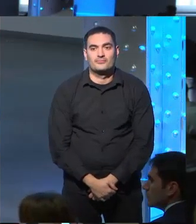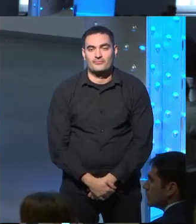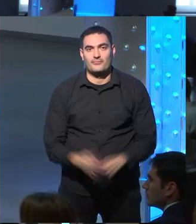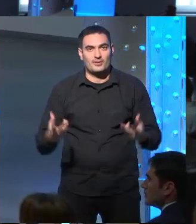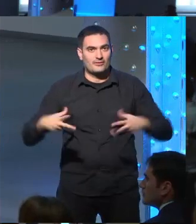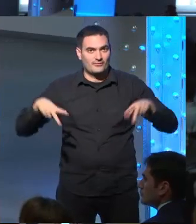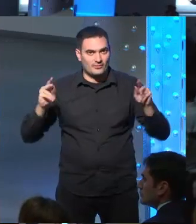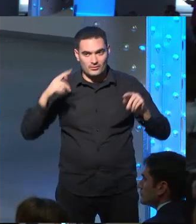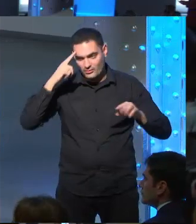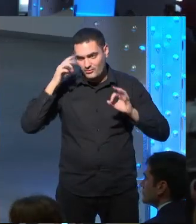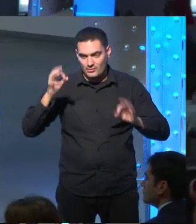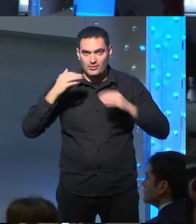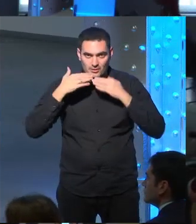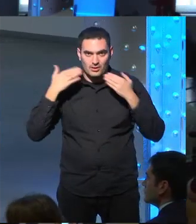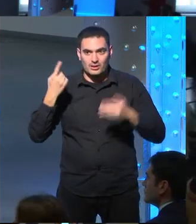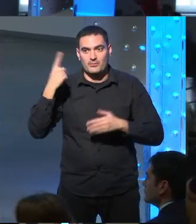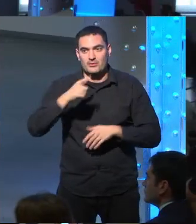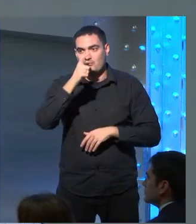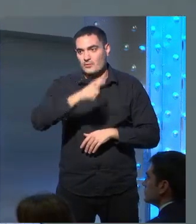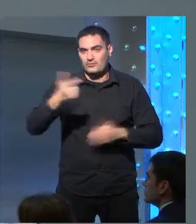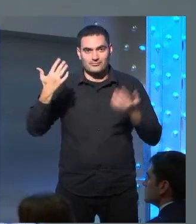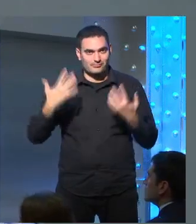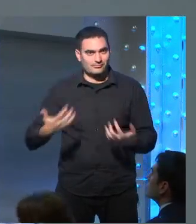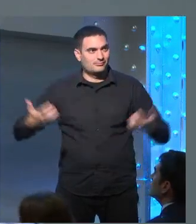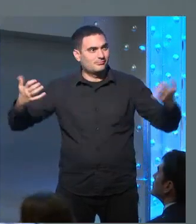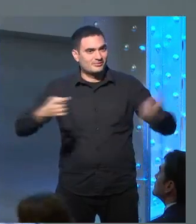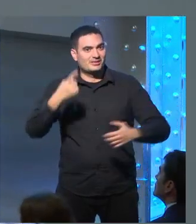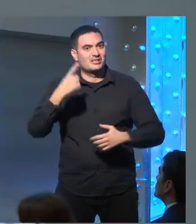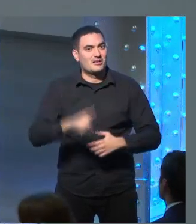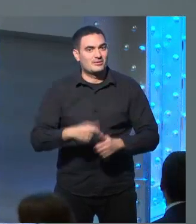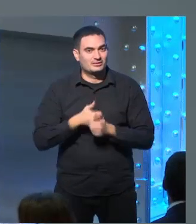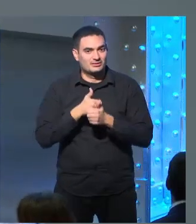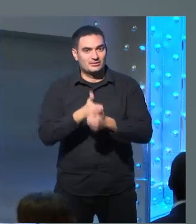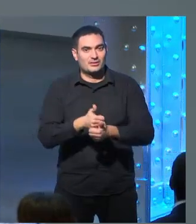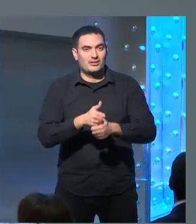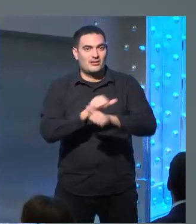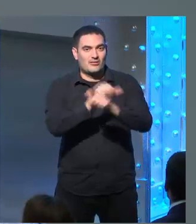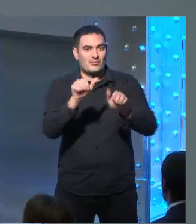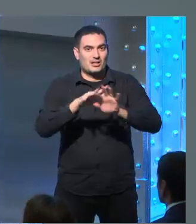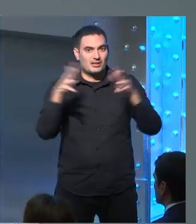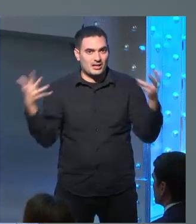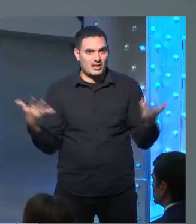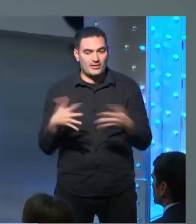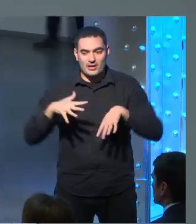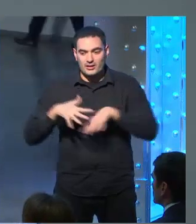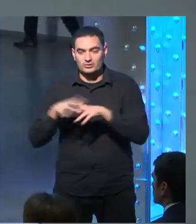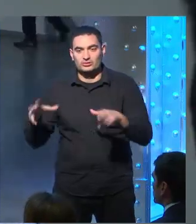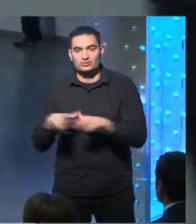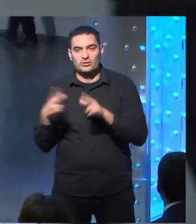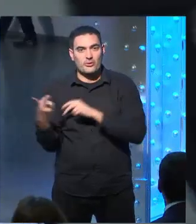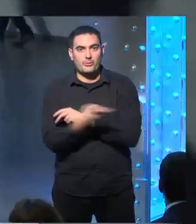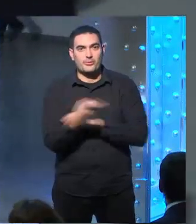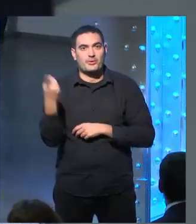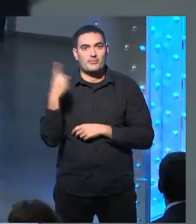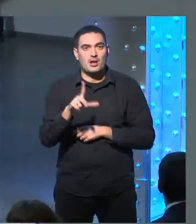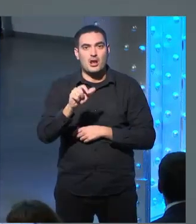Terminamos. Just to wrap it up, I wanted to thank everyone here today and those who have been following us through